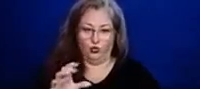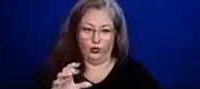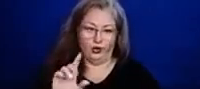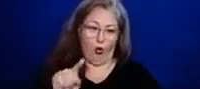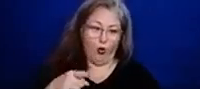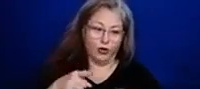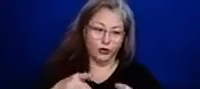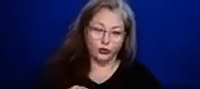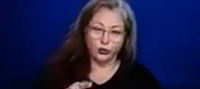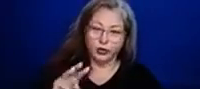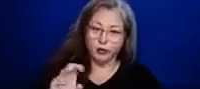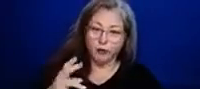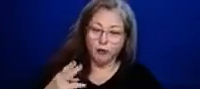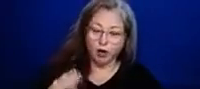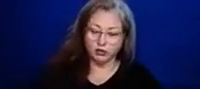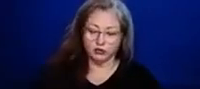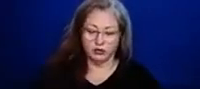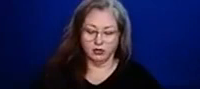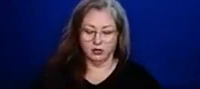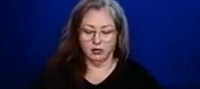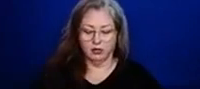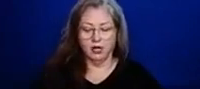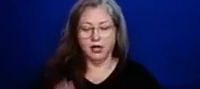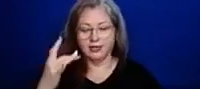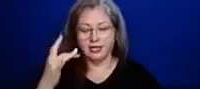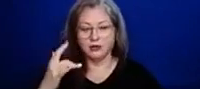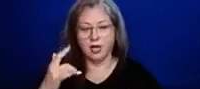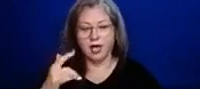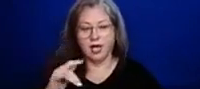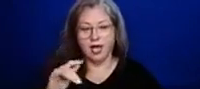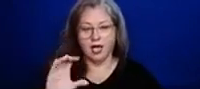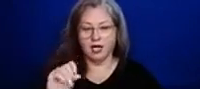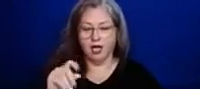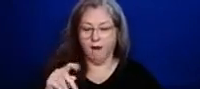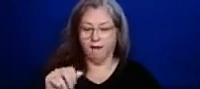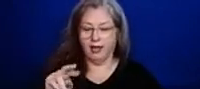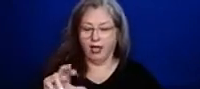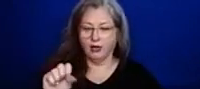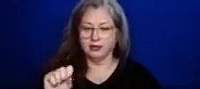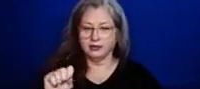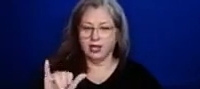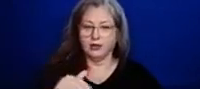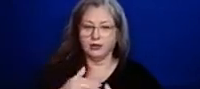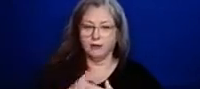March. So that's why Compañeras was born. It's